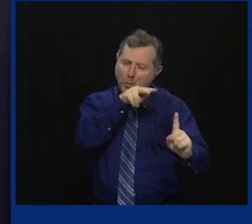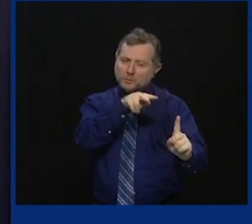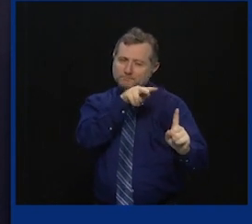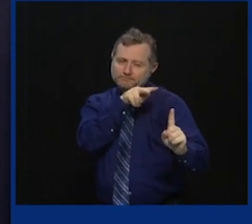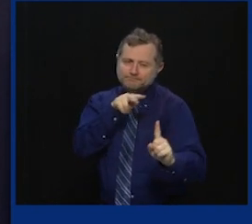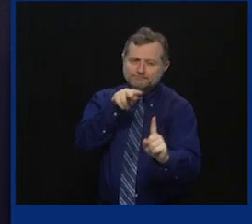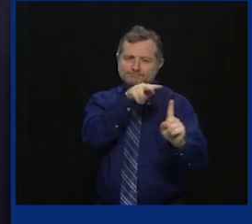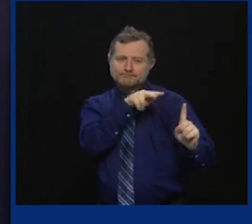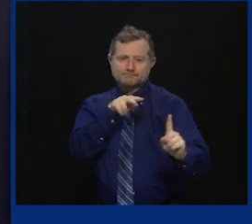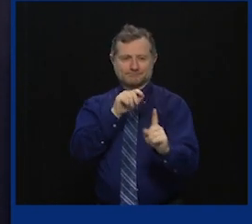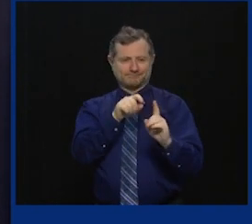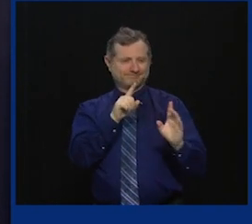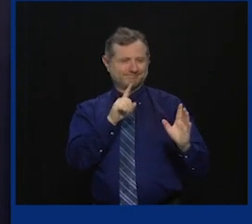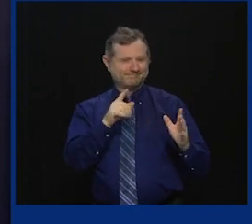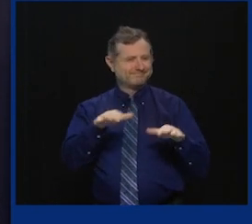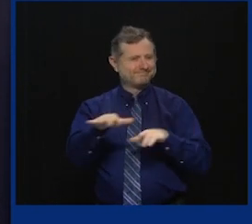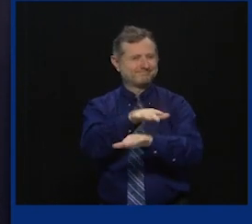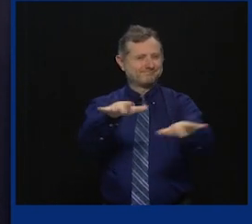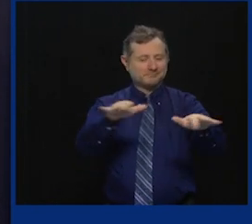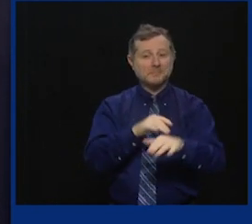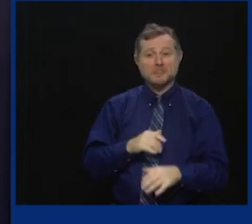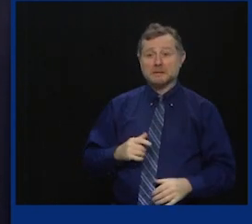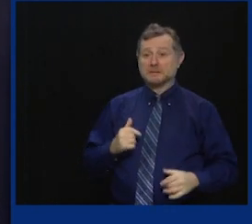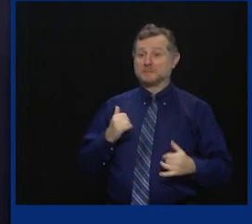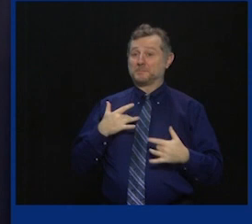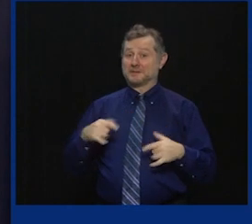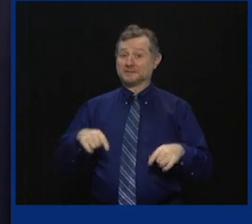for all too often in this state particularly,